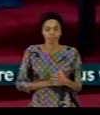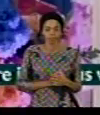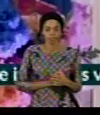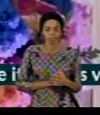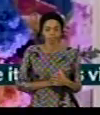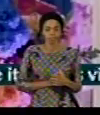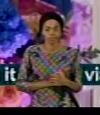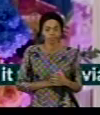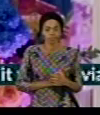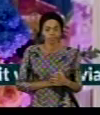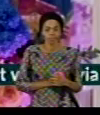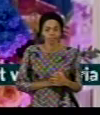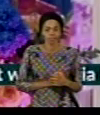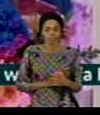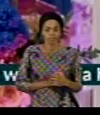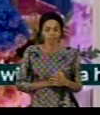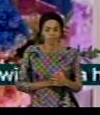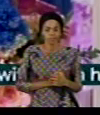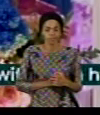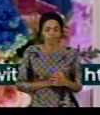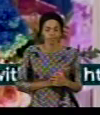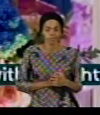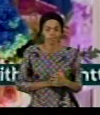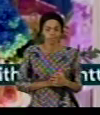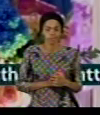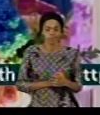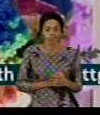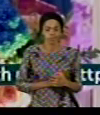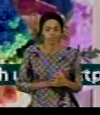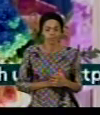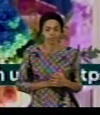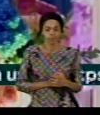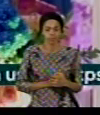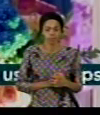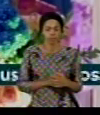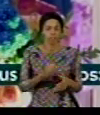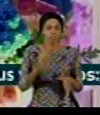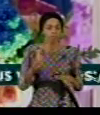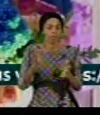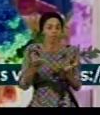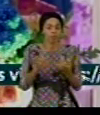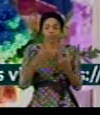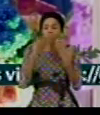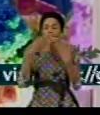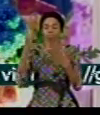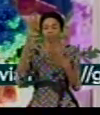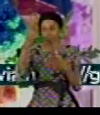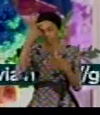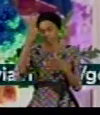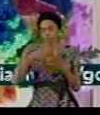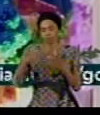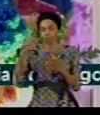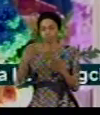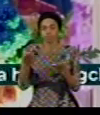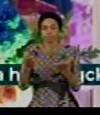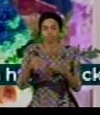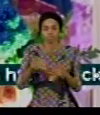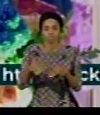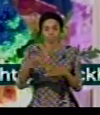thank God for what God has done in my life. That was on Thursday when the man of God was preaching.